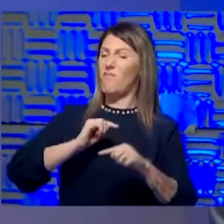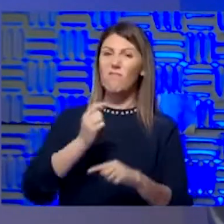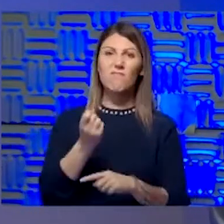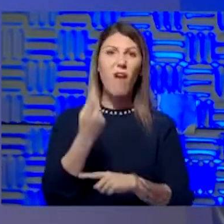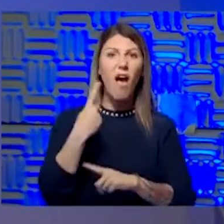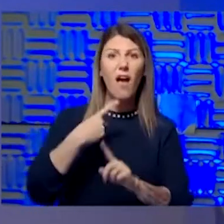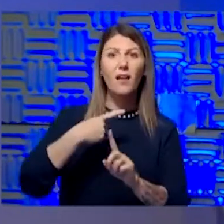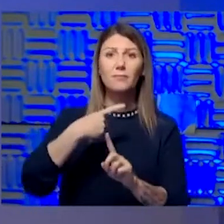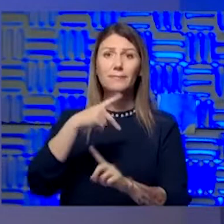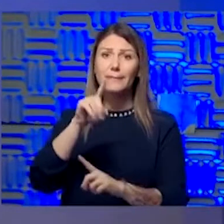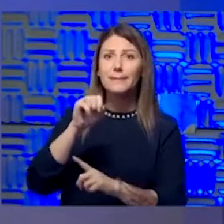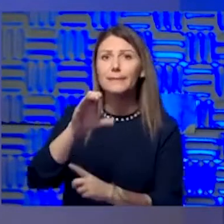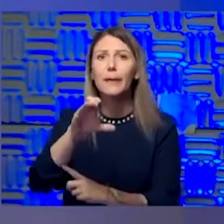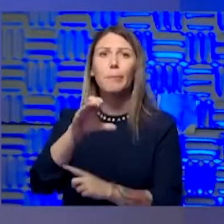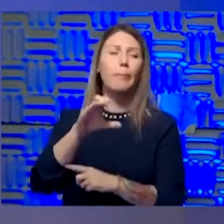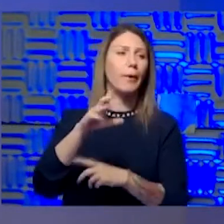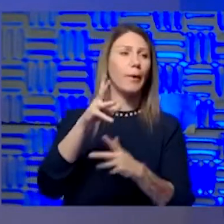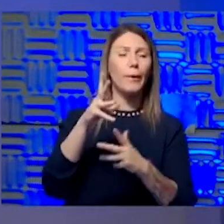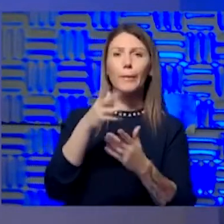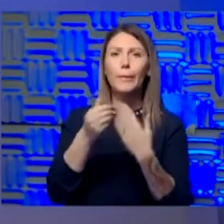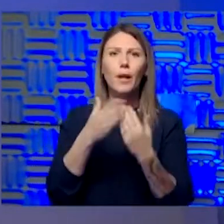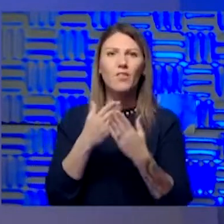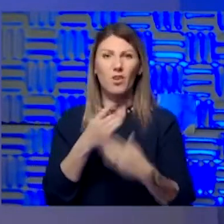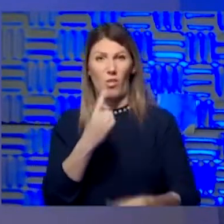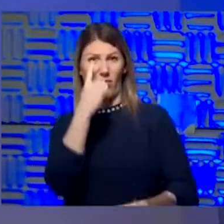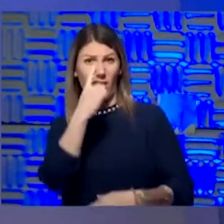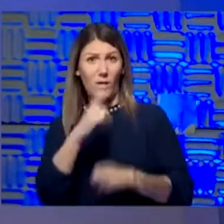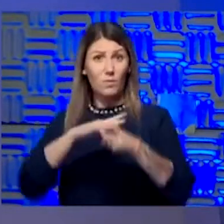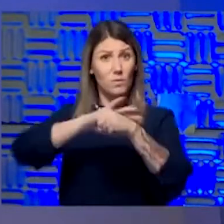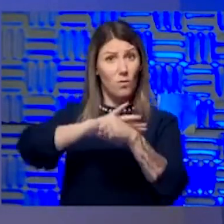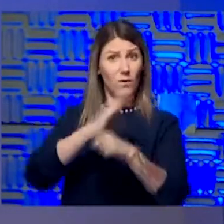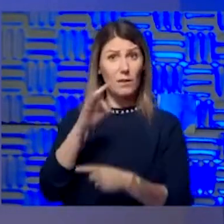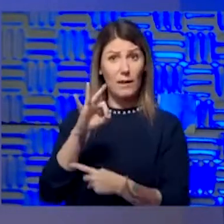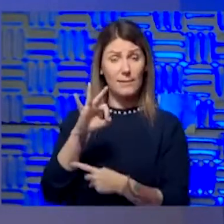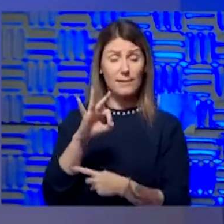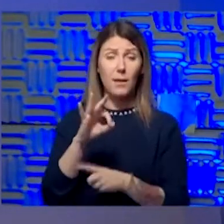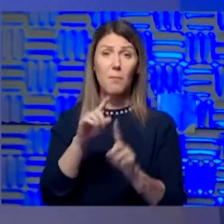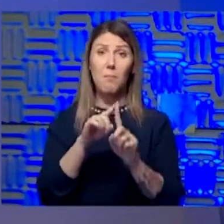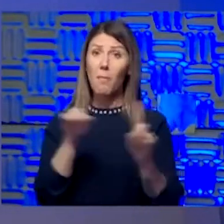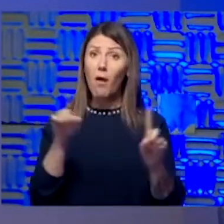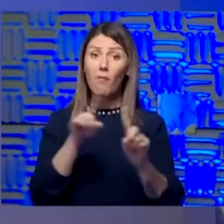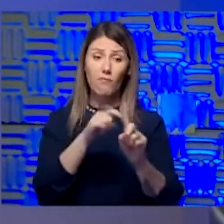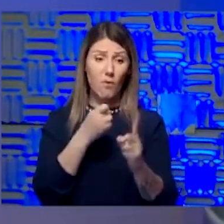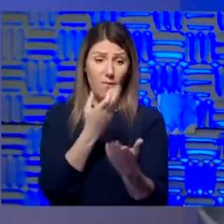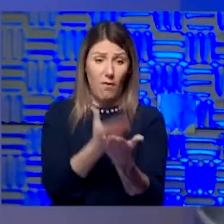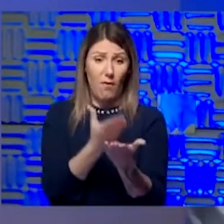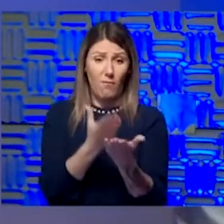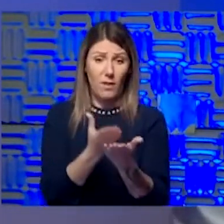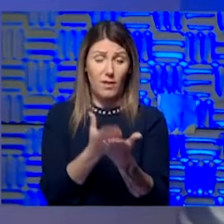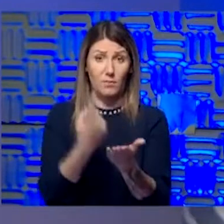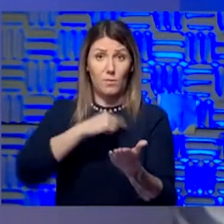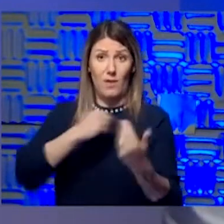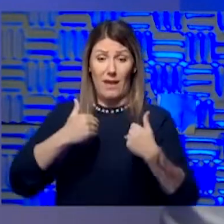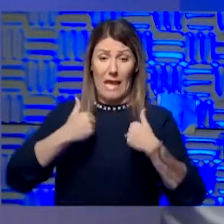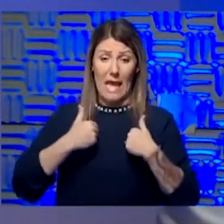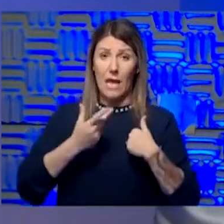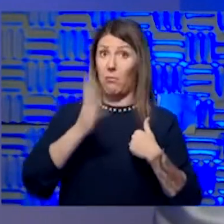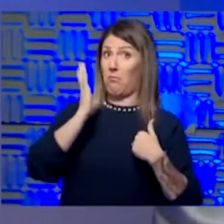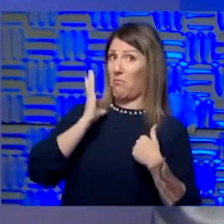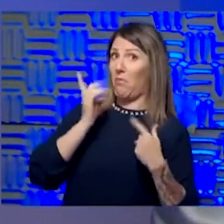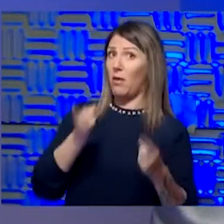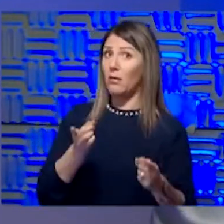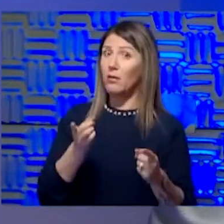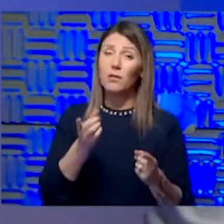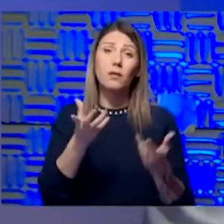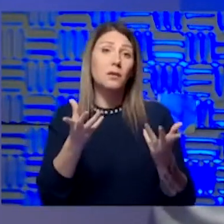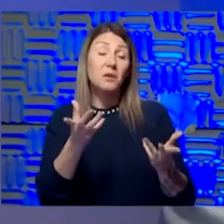think it was COVID? And from the best evidence that we had, I said no, because also there probably weren't a lot of other people that got it when they were taking